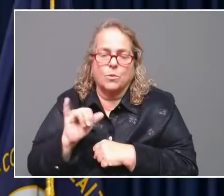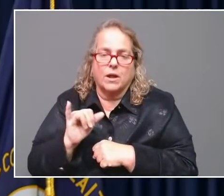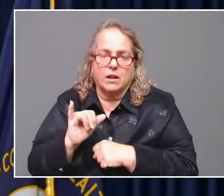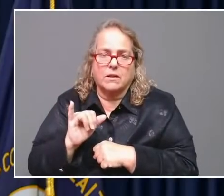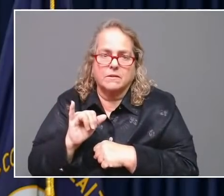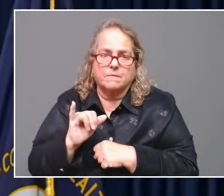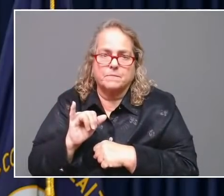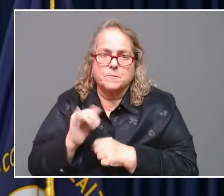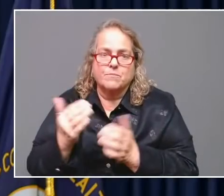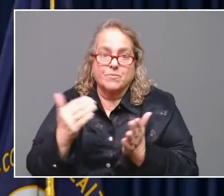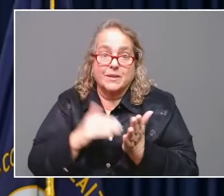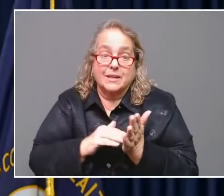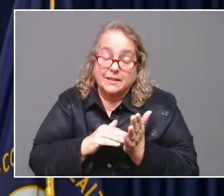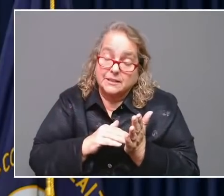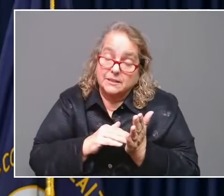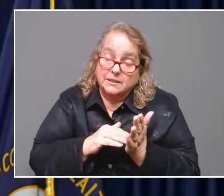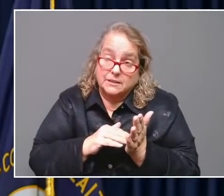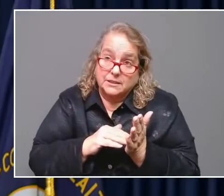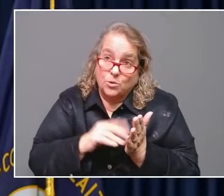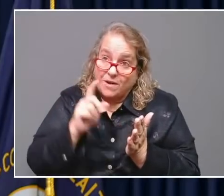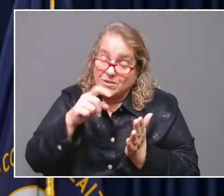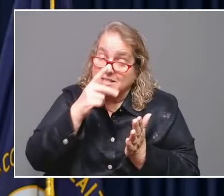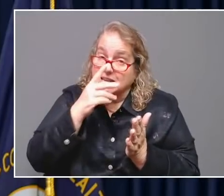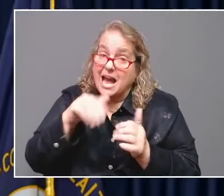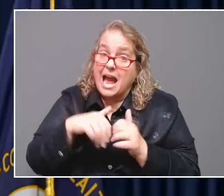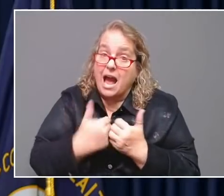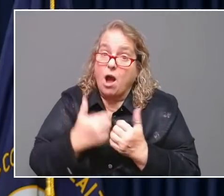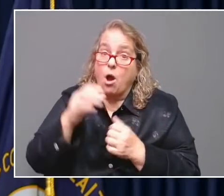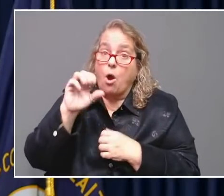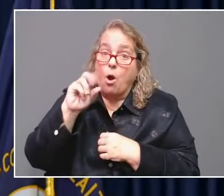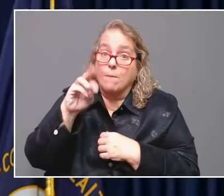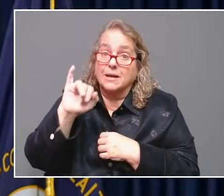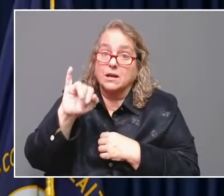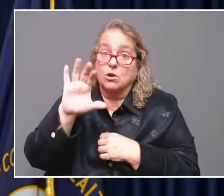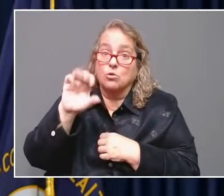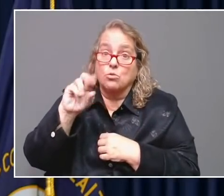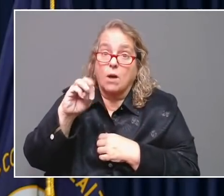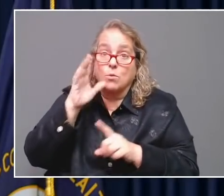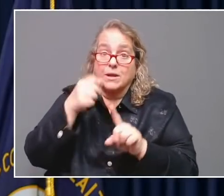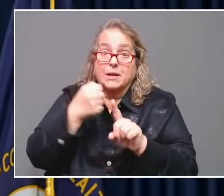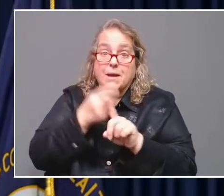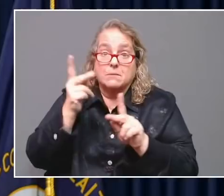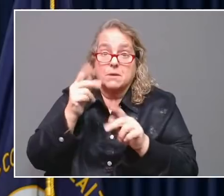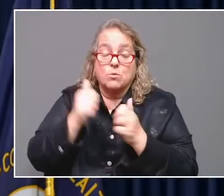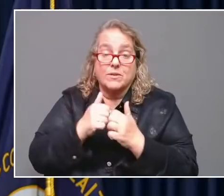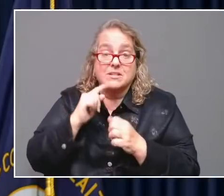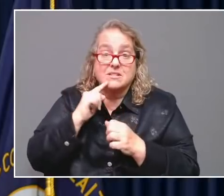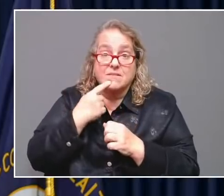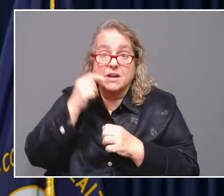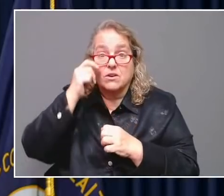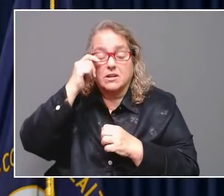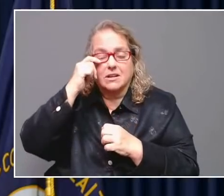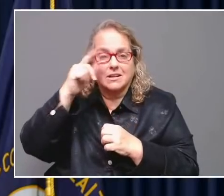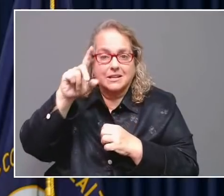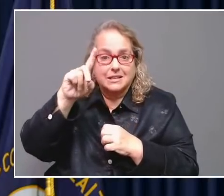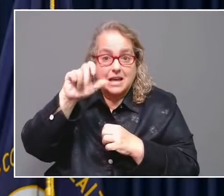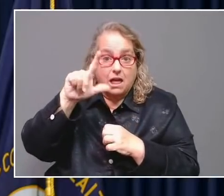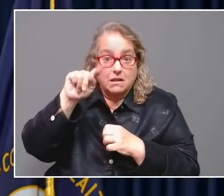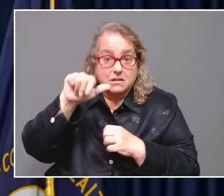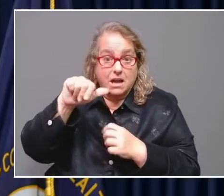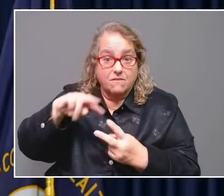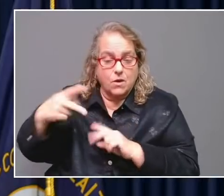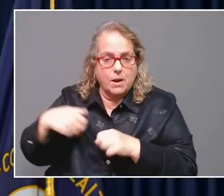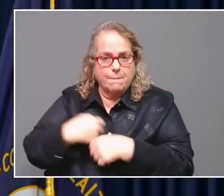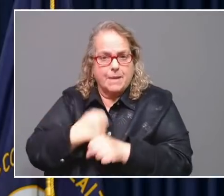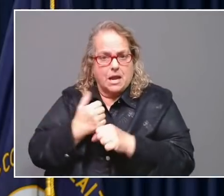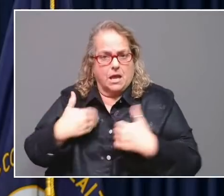remains to be seen how Omicron will impact people in terms of severity. Delta variant made younger people a heck of a lot sicker,